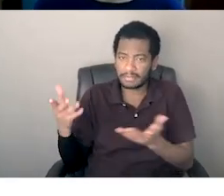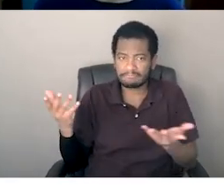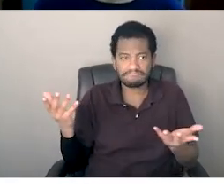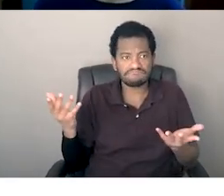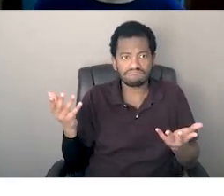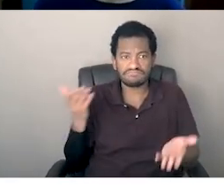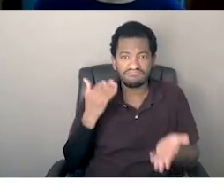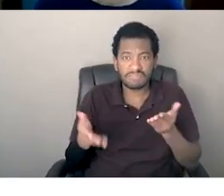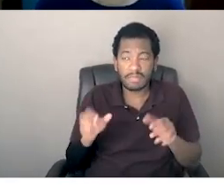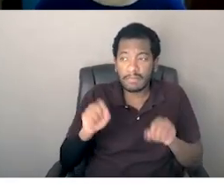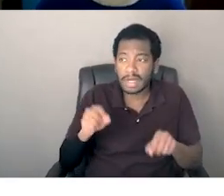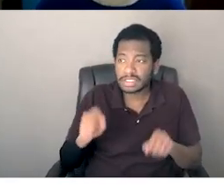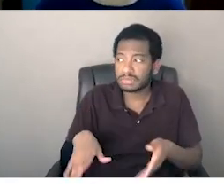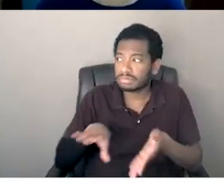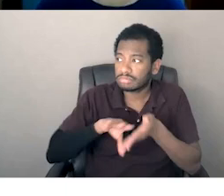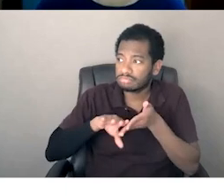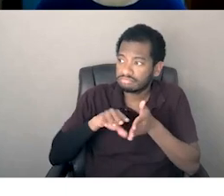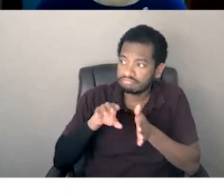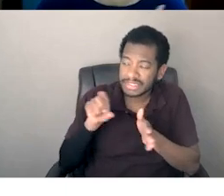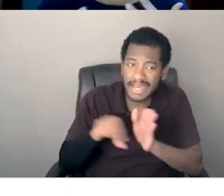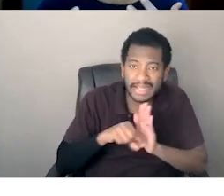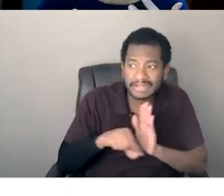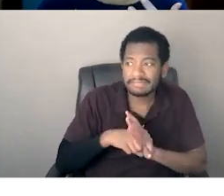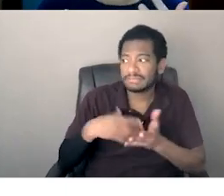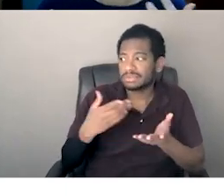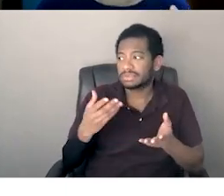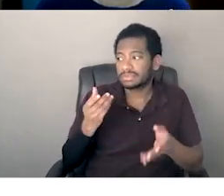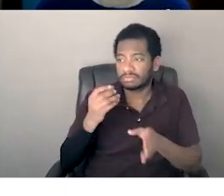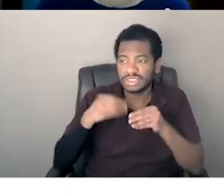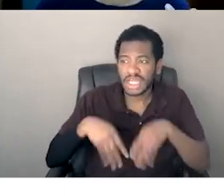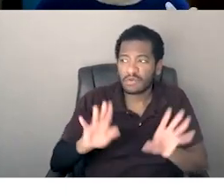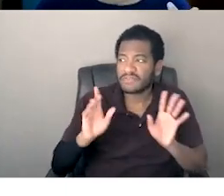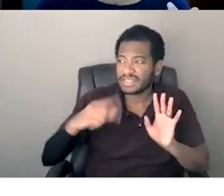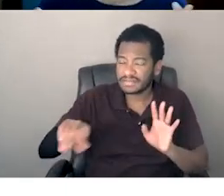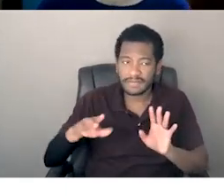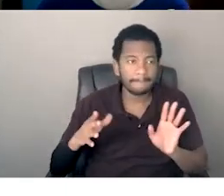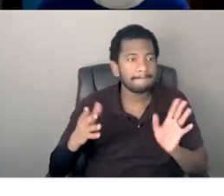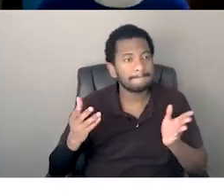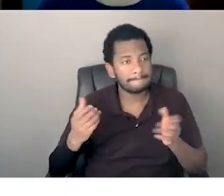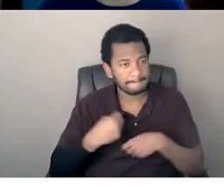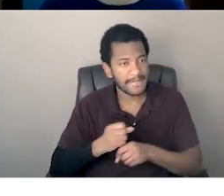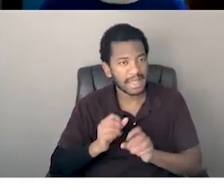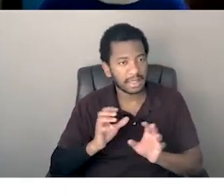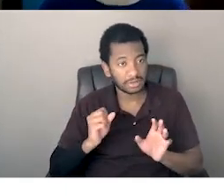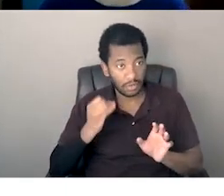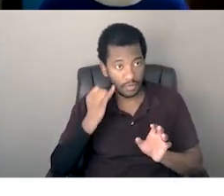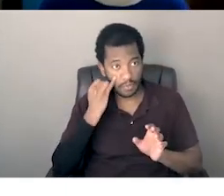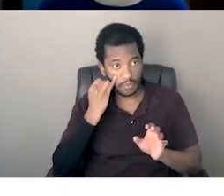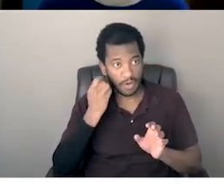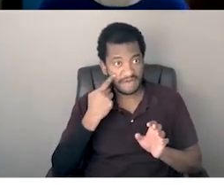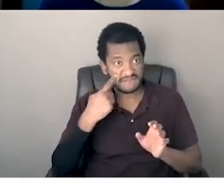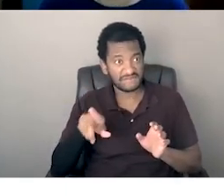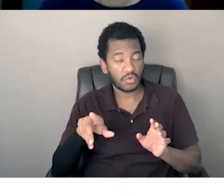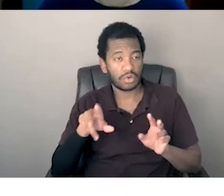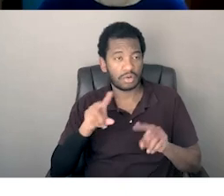this person might be weighing in their lives. And so when we're looking at starting with well-being, we create eligibility criteria